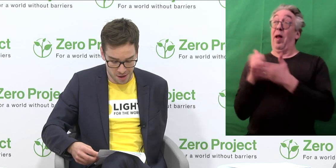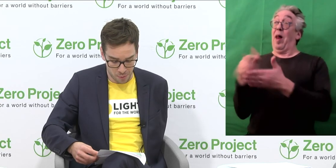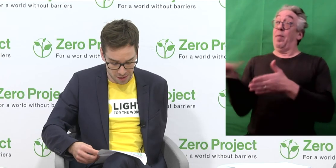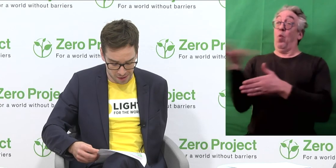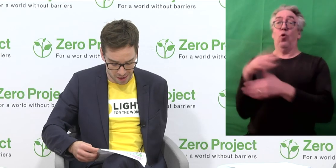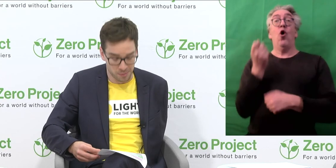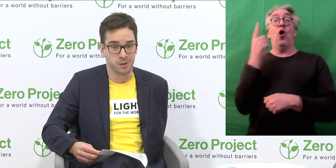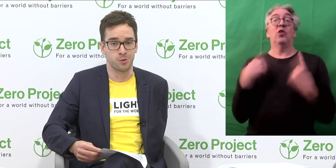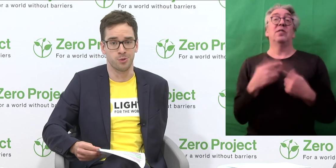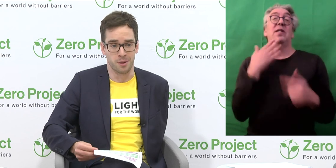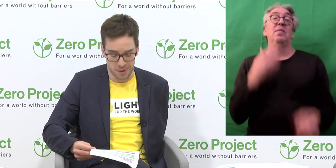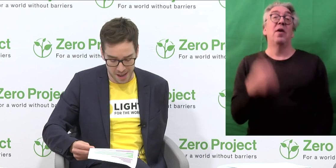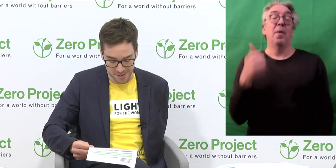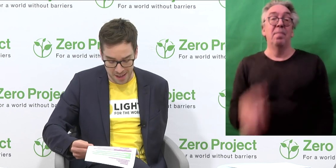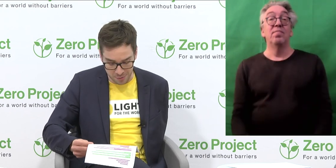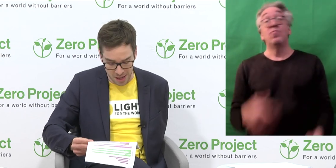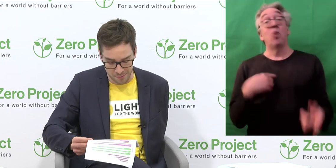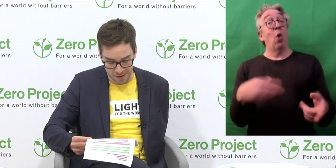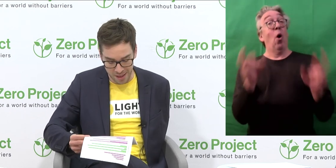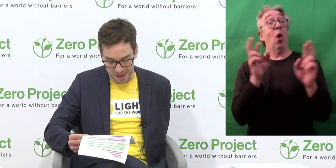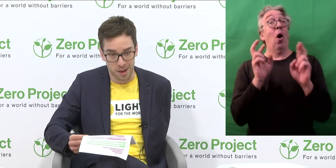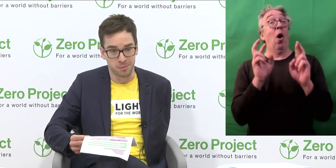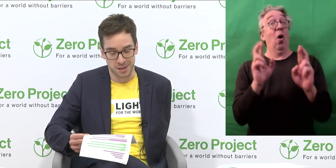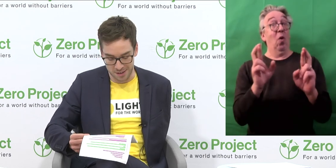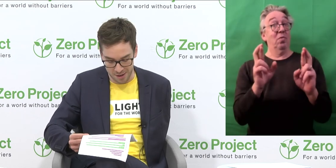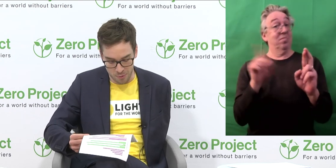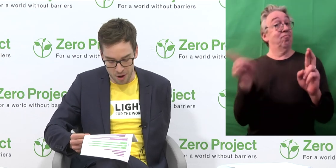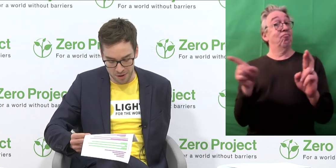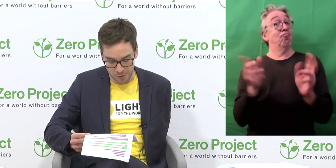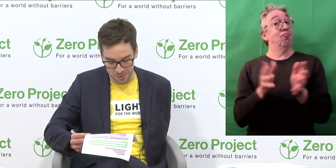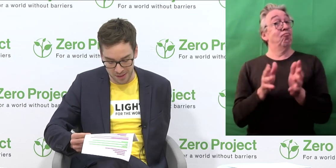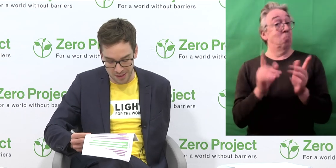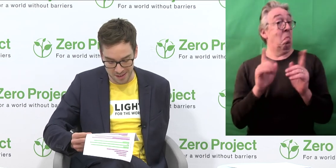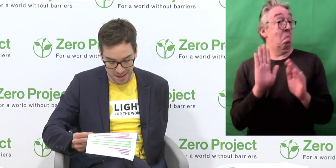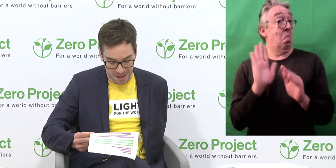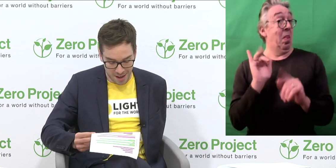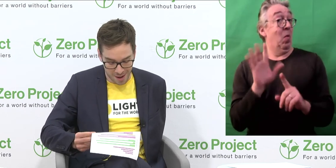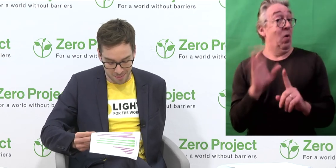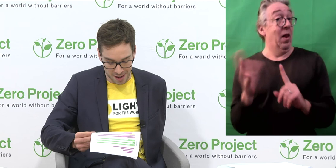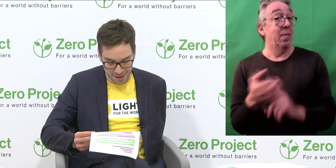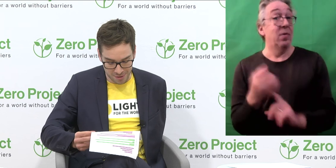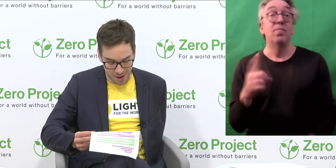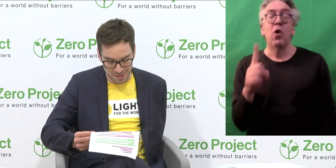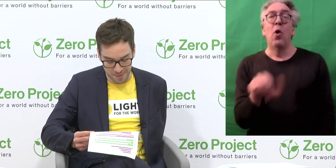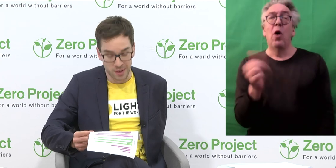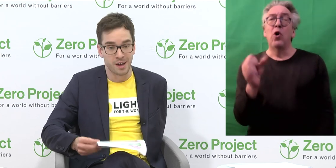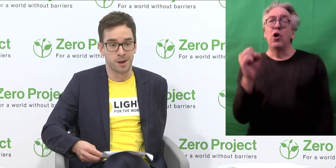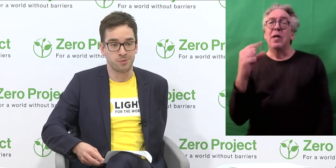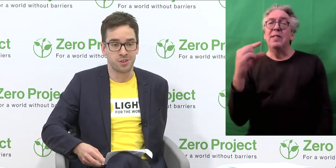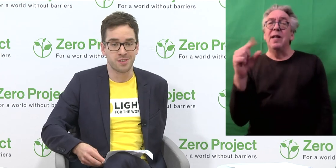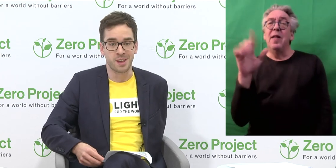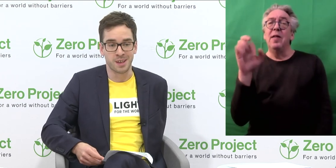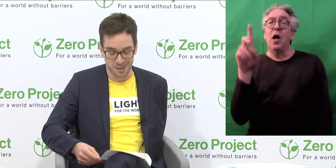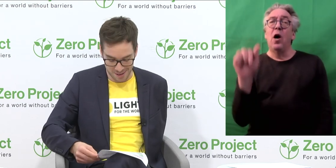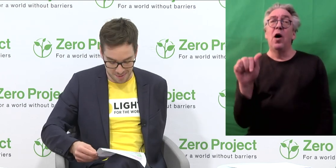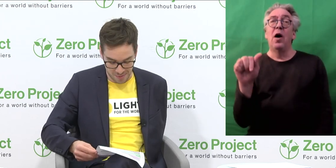us will come to pass. And we have another one from Siglinde Altreiter.